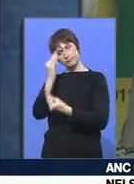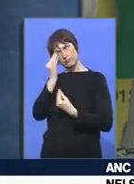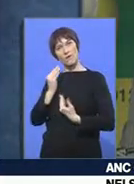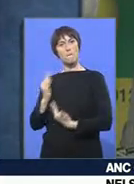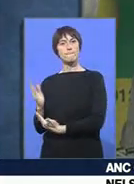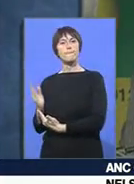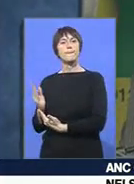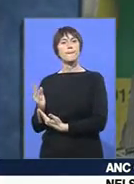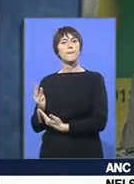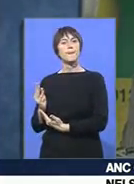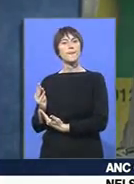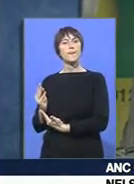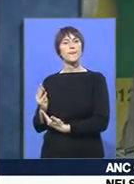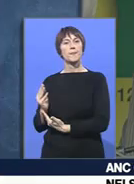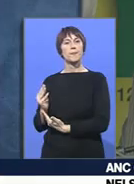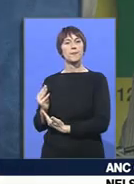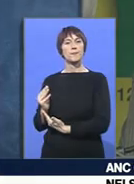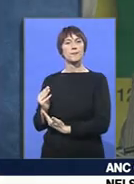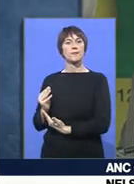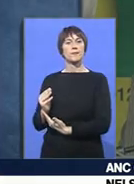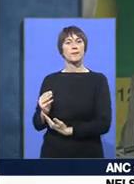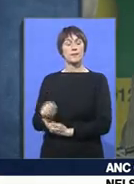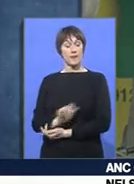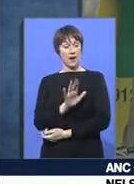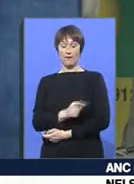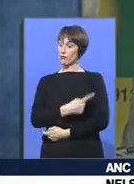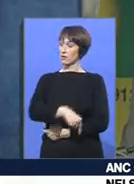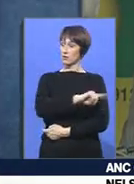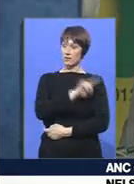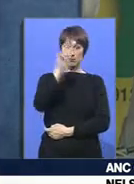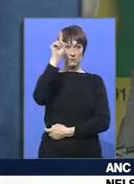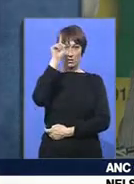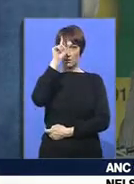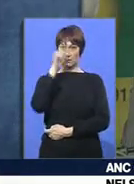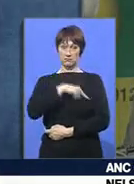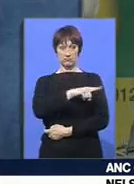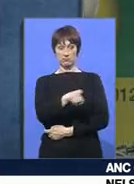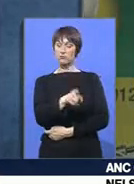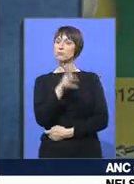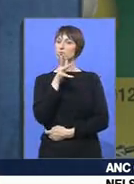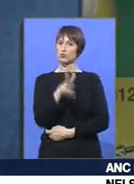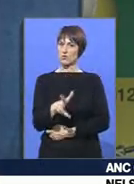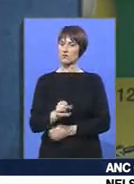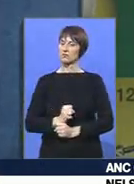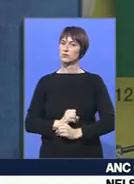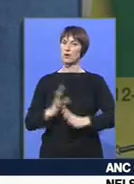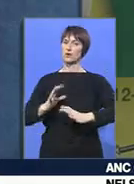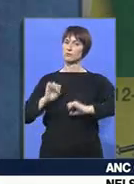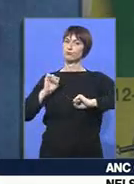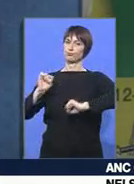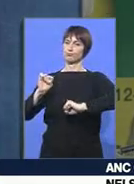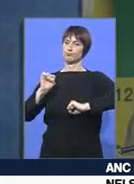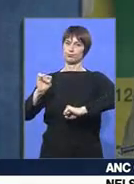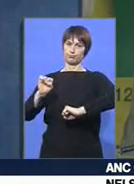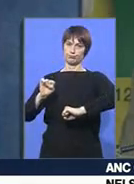informing him that the African people would embark on a mass action against